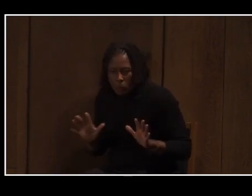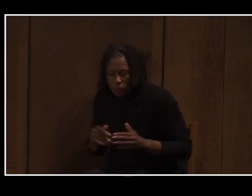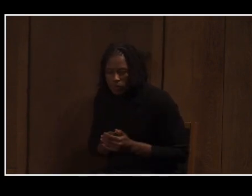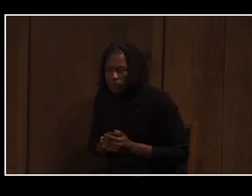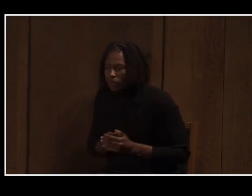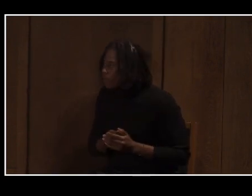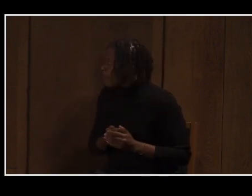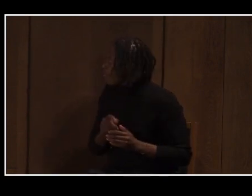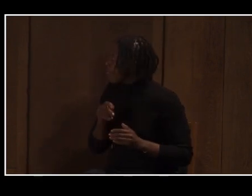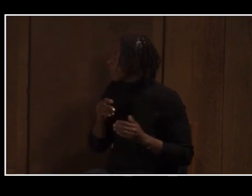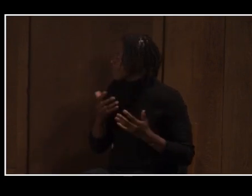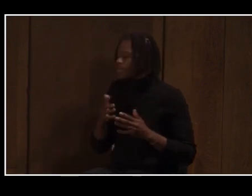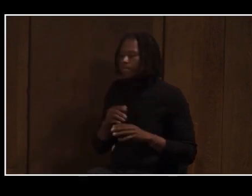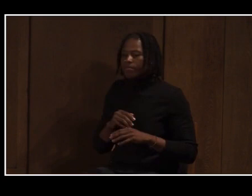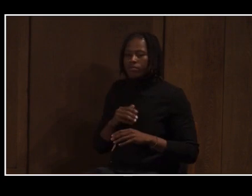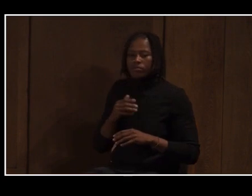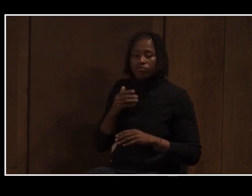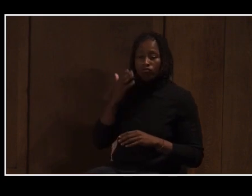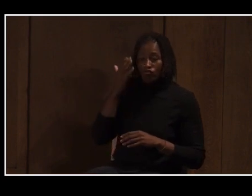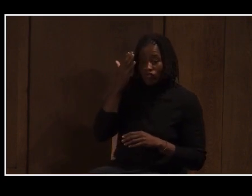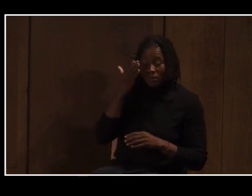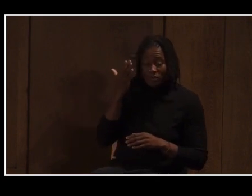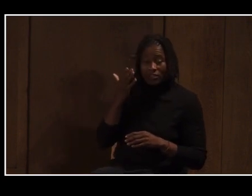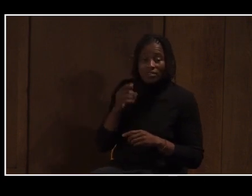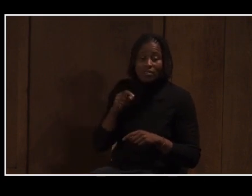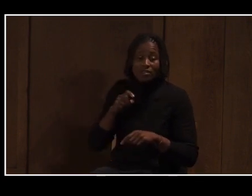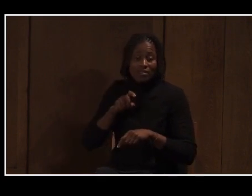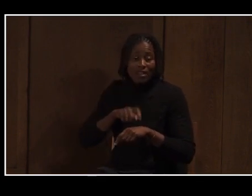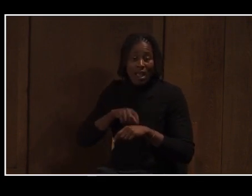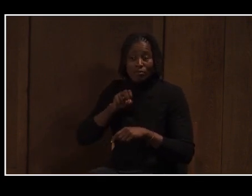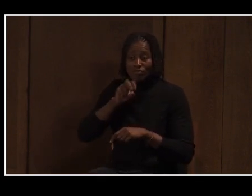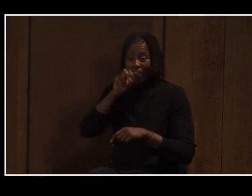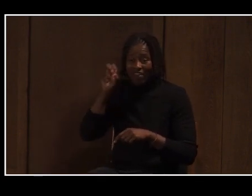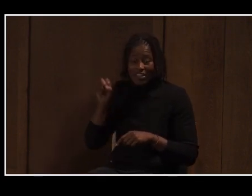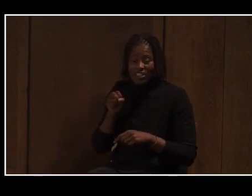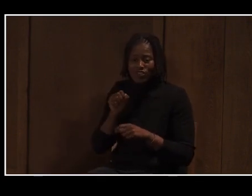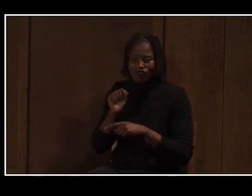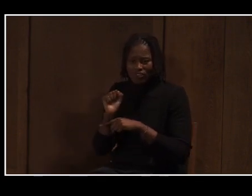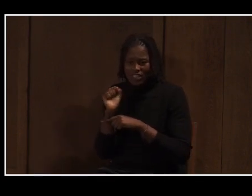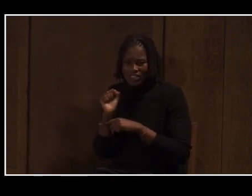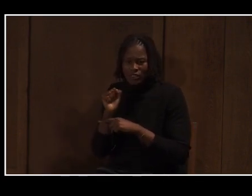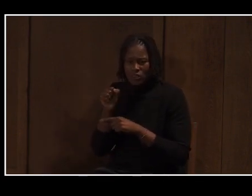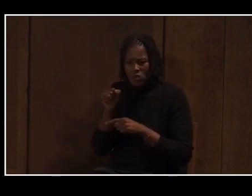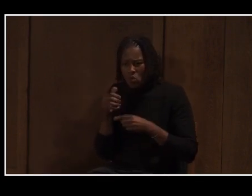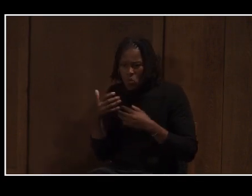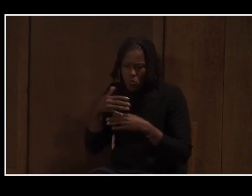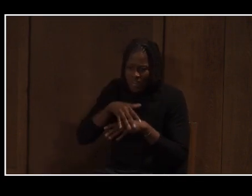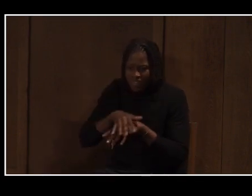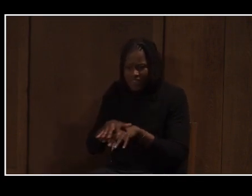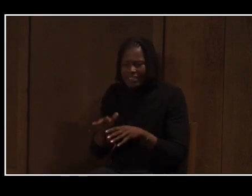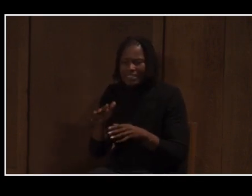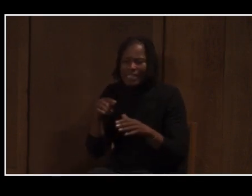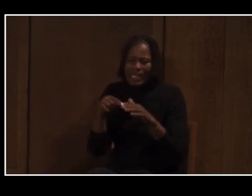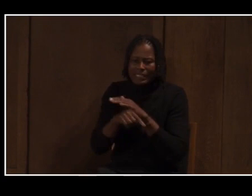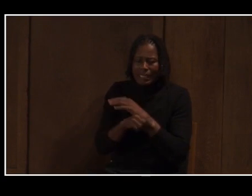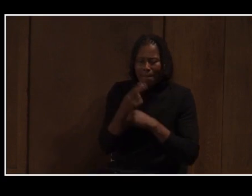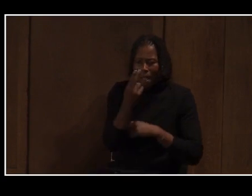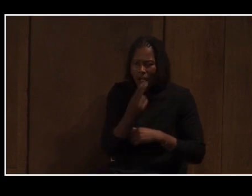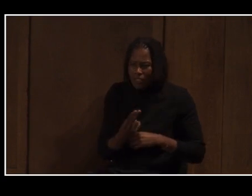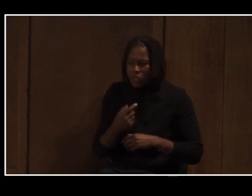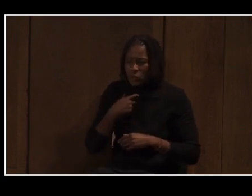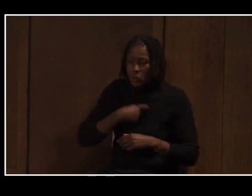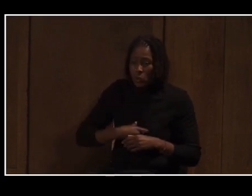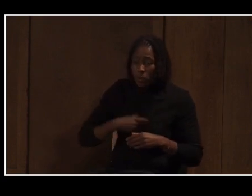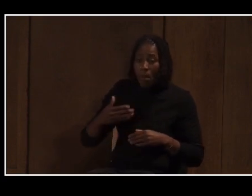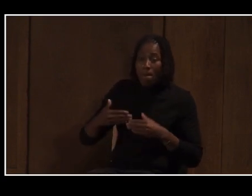ancestral greetings, dreamers, time travelers, resistors, weavers, escape artists, humans, more than human. It's good to